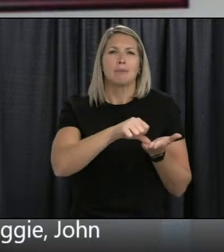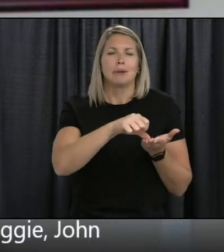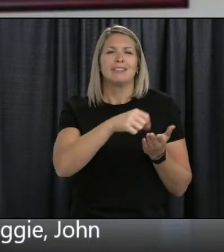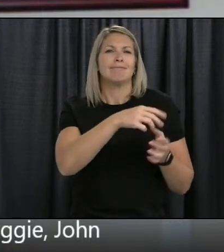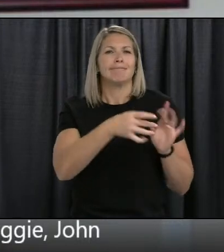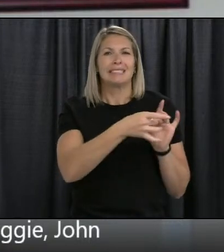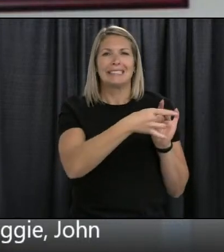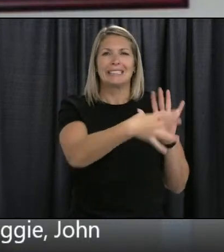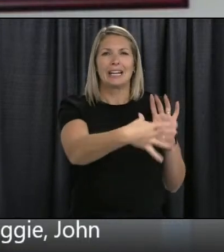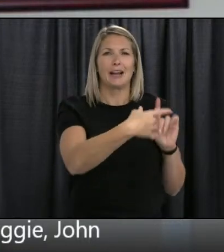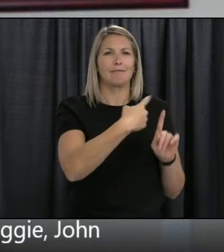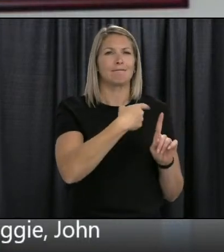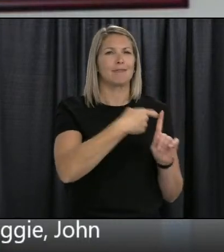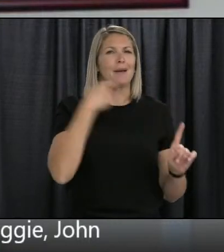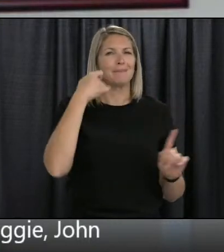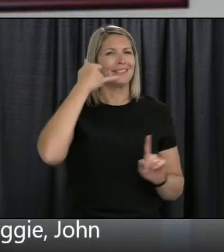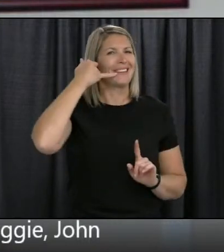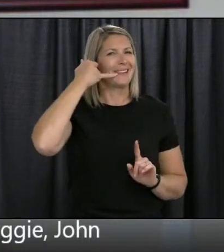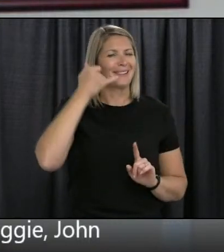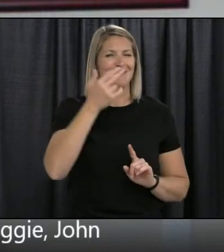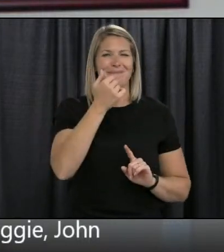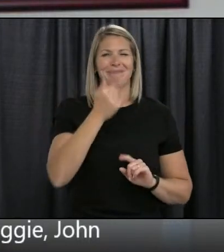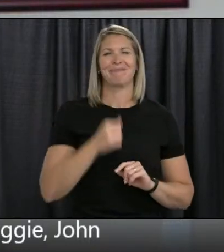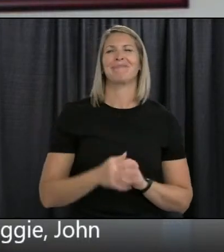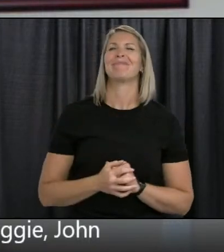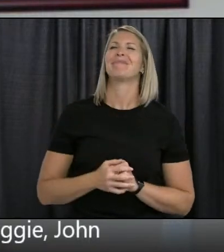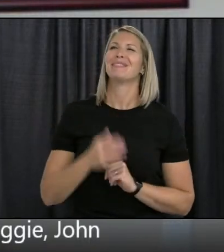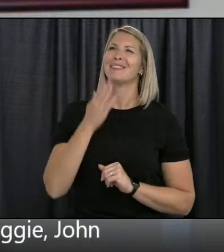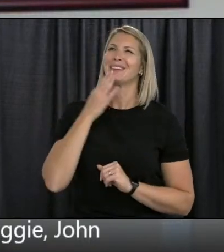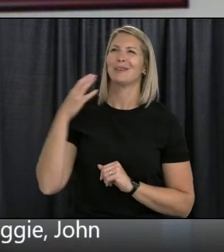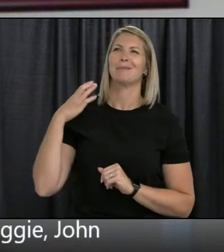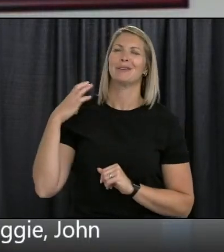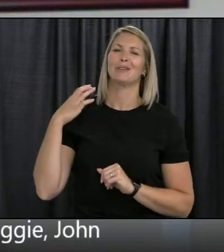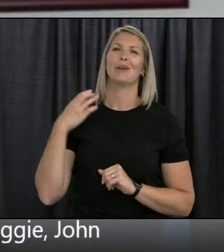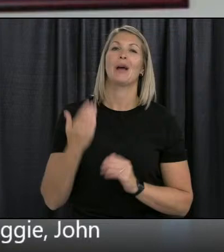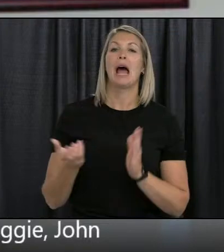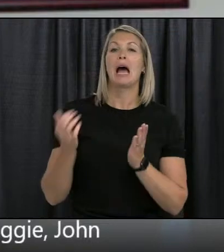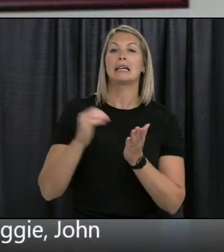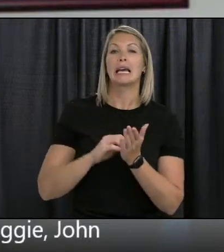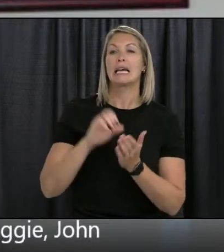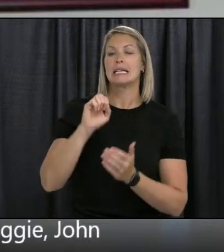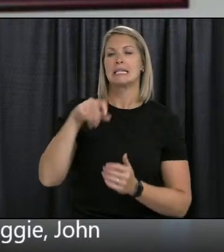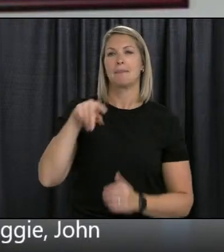Minister. Thank you very much for tuning in. Please join us again on September 29th